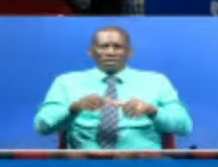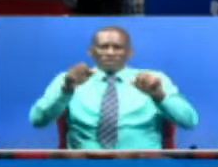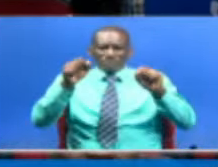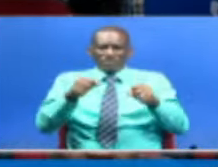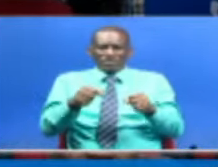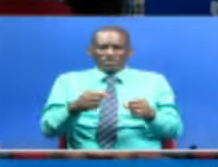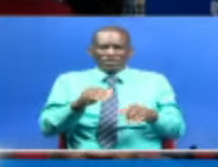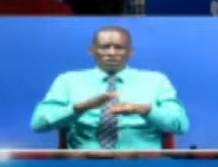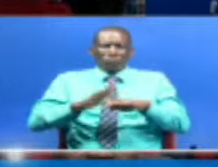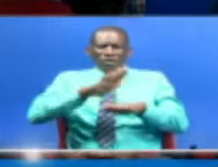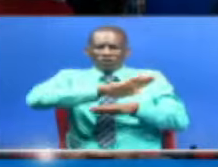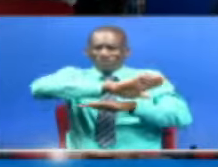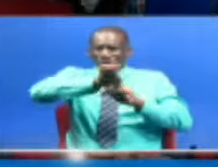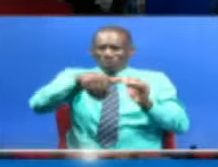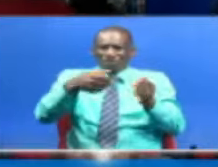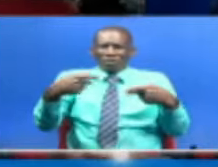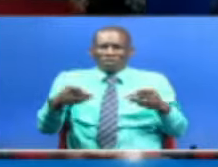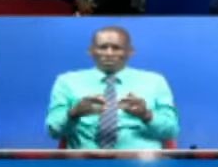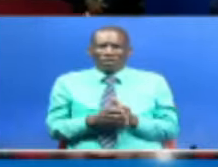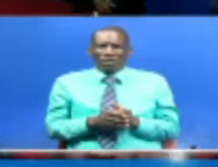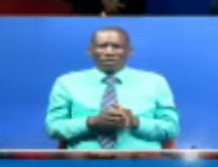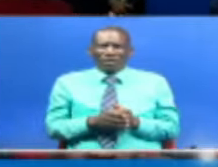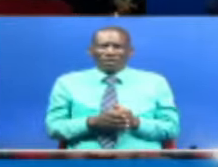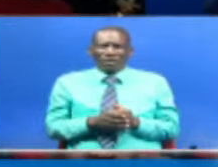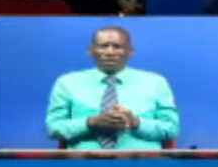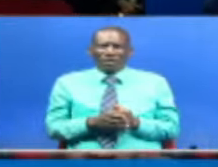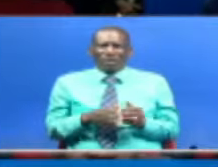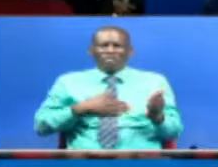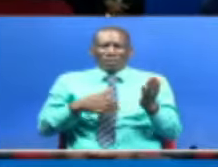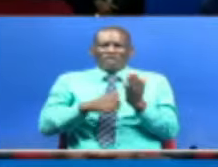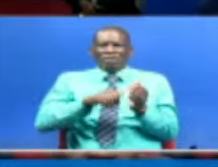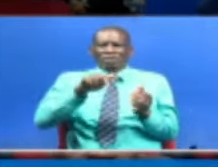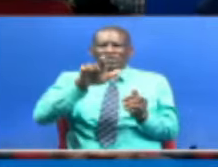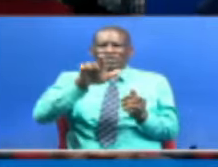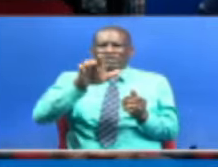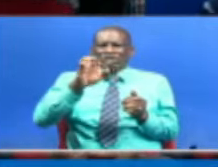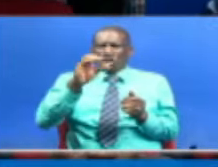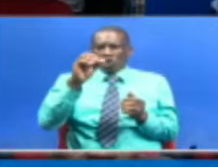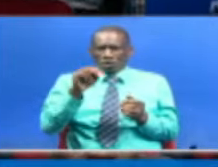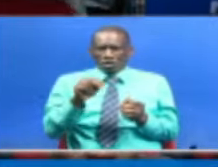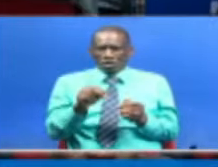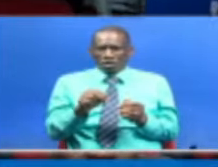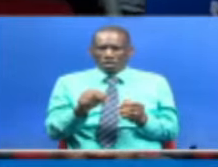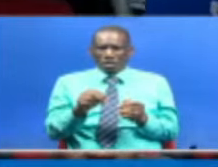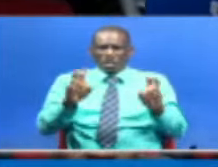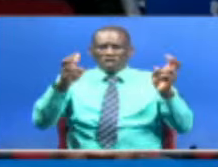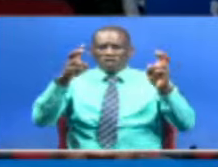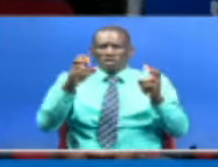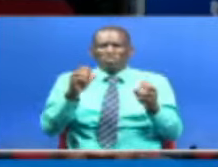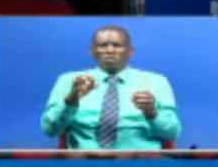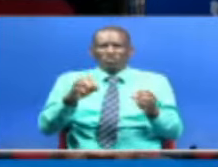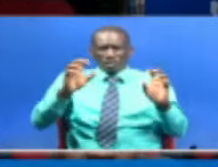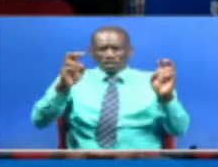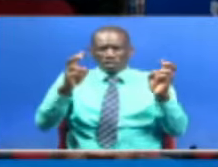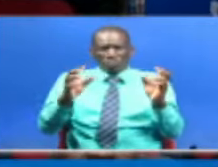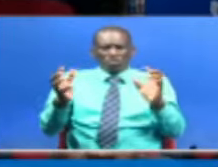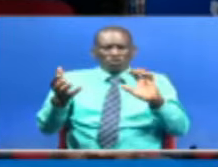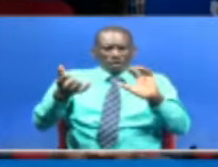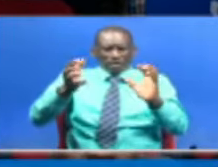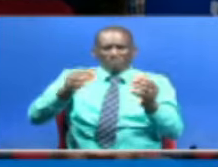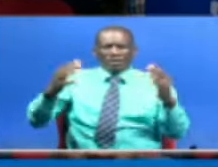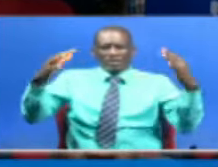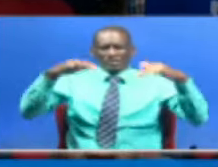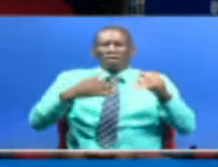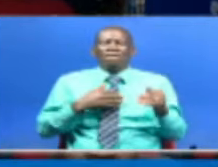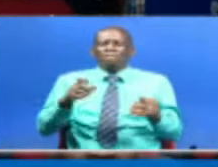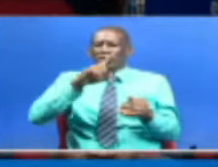Good evening, everybody. Yeah, my name is Leon. And in the theme of the climate summit, my question